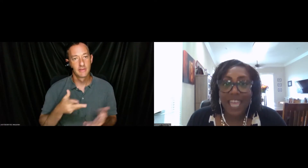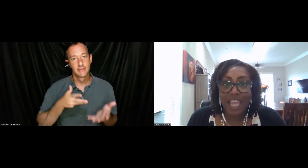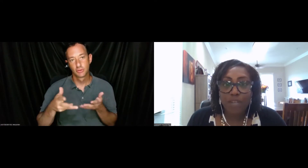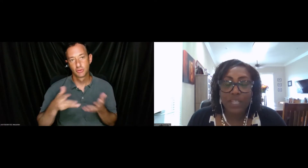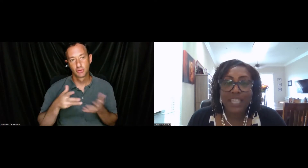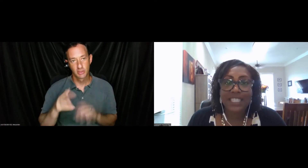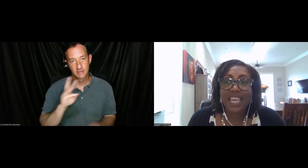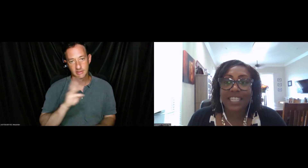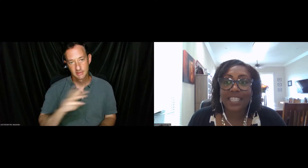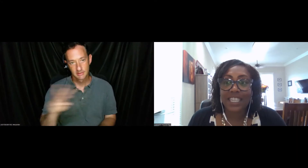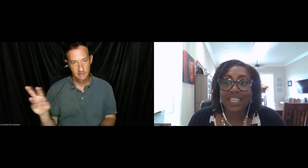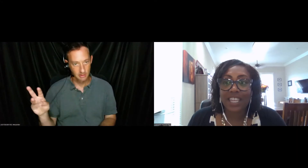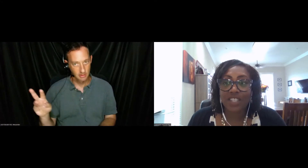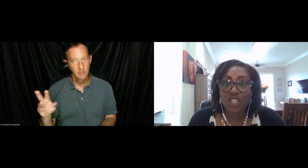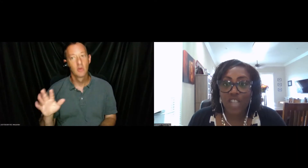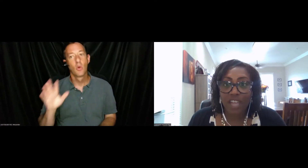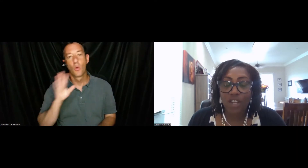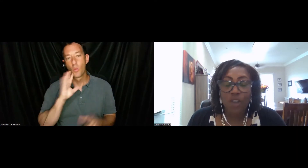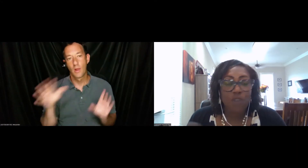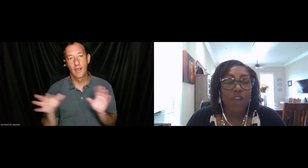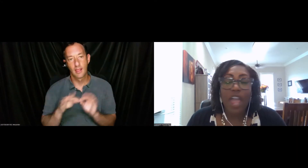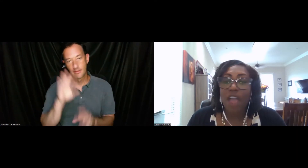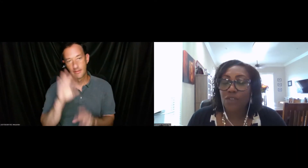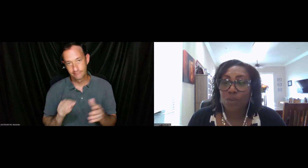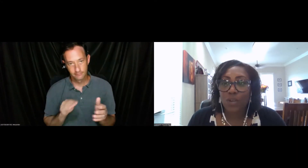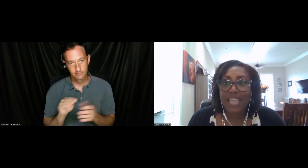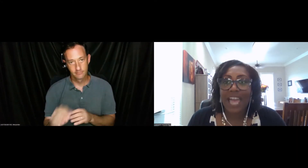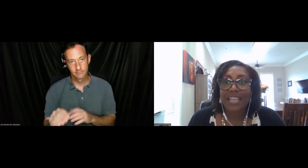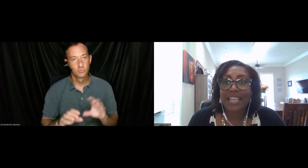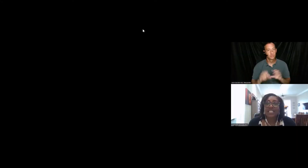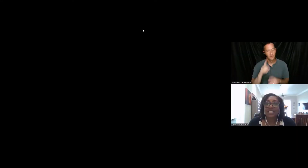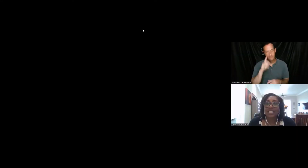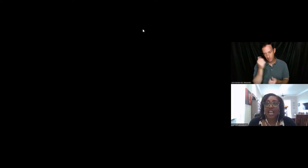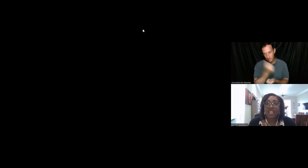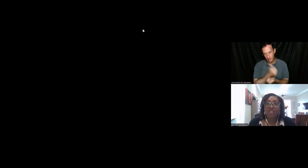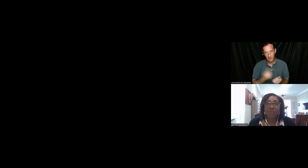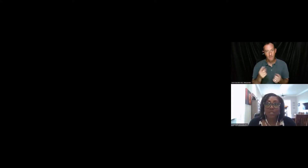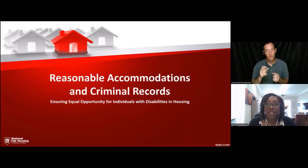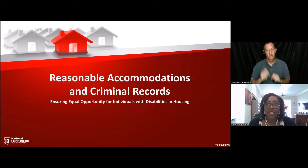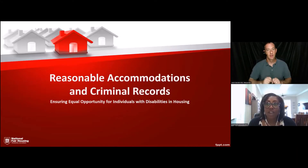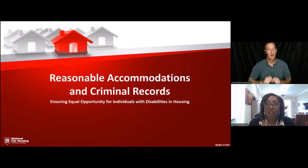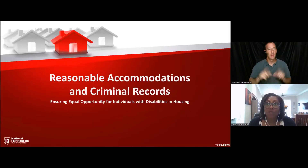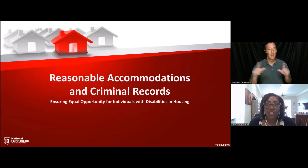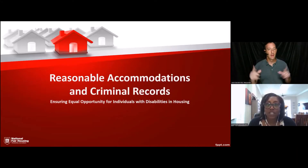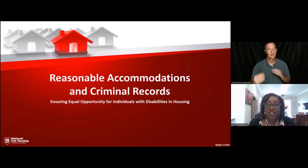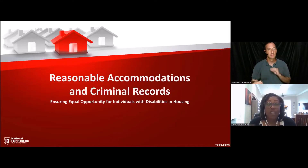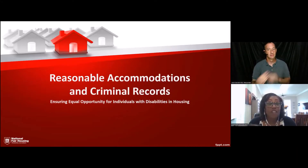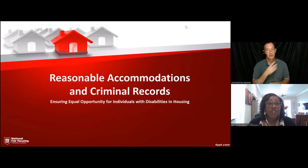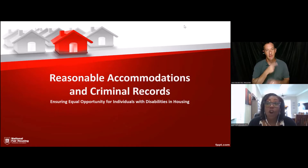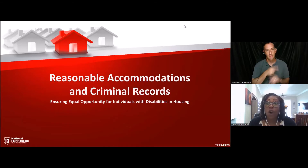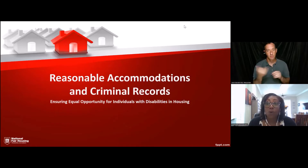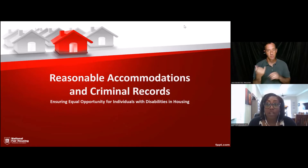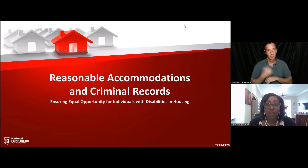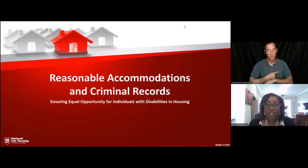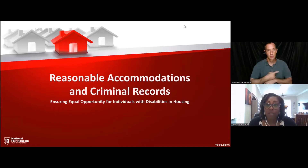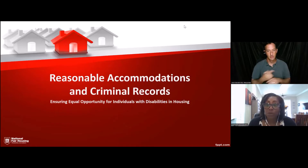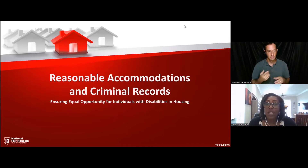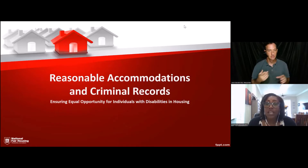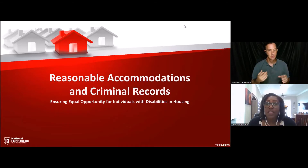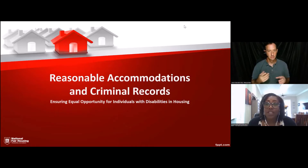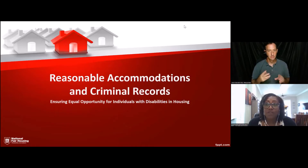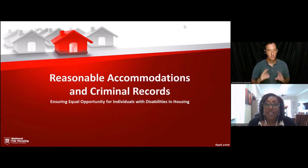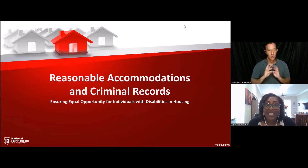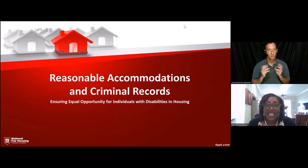will again place that link in the chat for everyone to access the slides from today's conversation. They're already